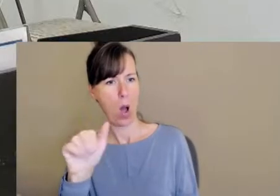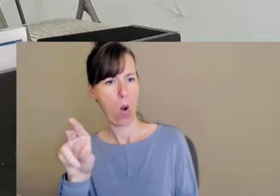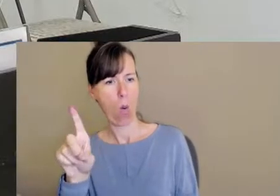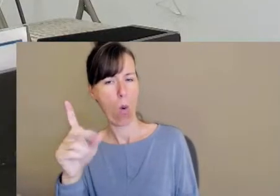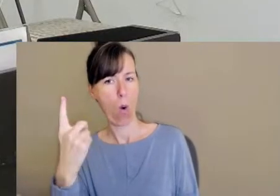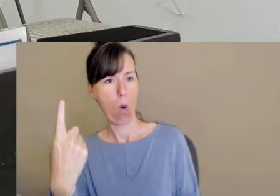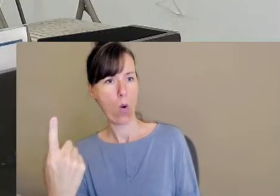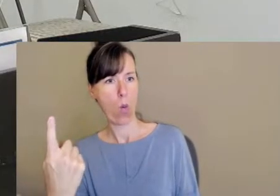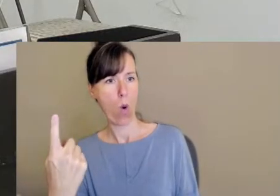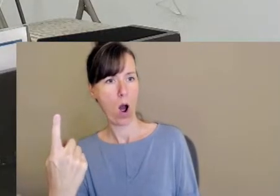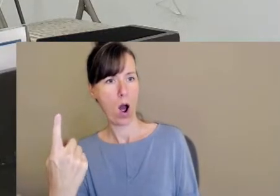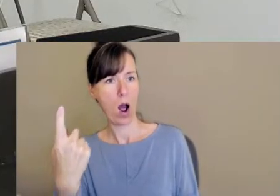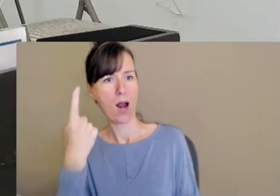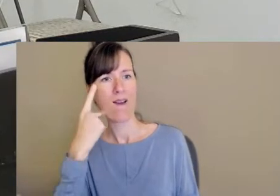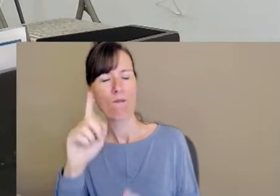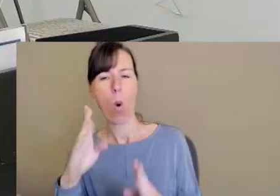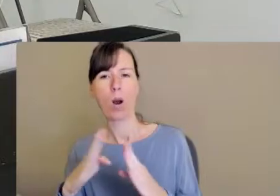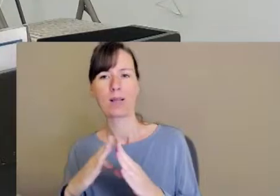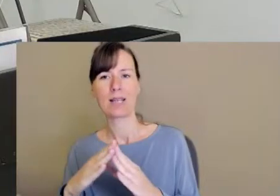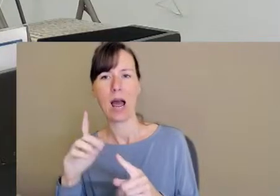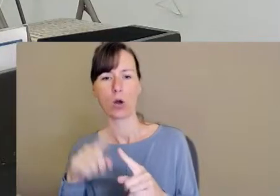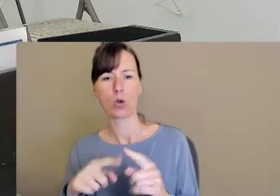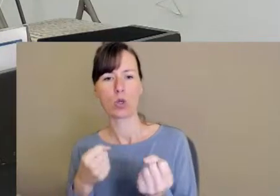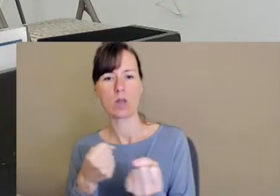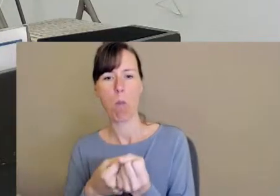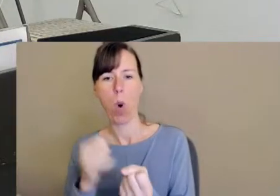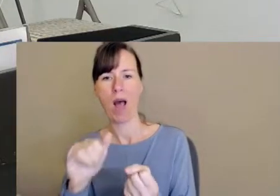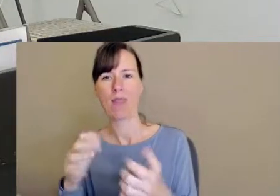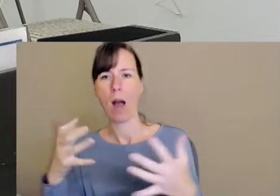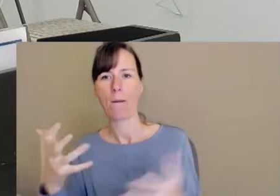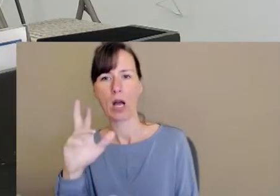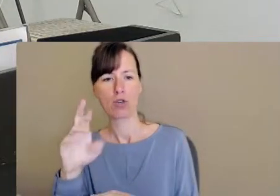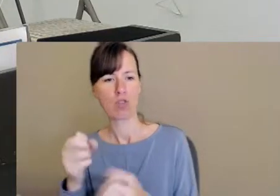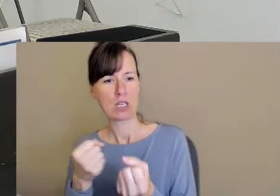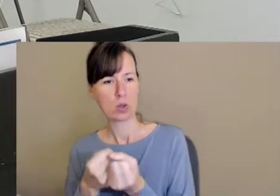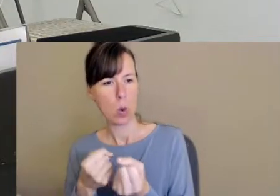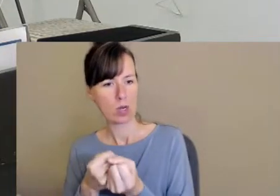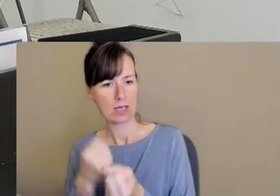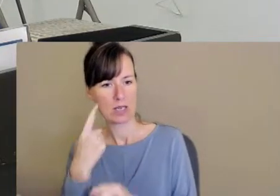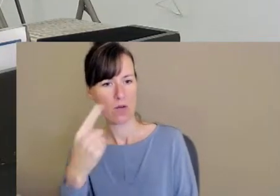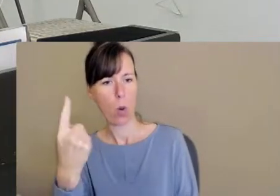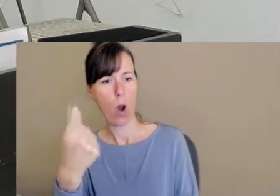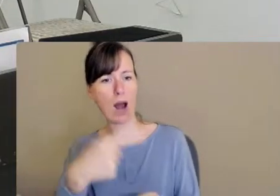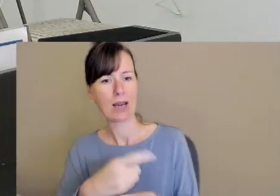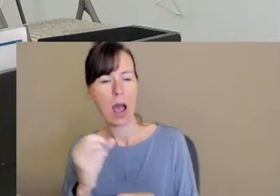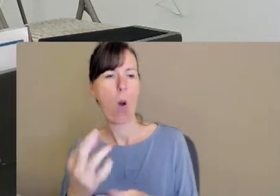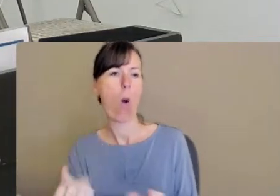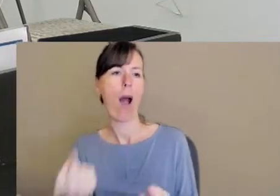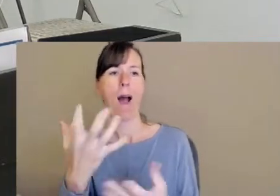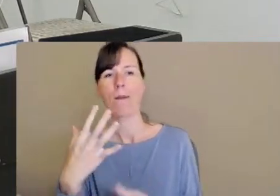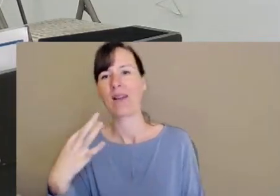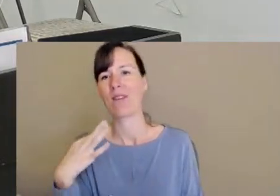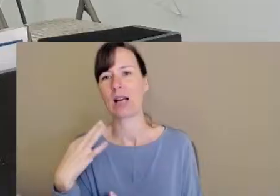for the town to support that much resources for one day, or how much volunteers are going to be there.